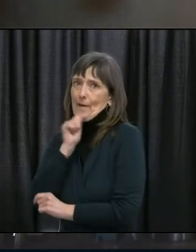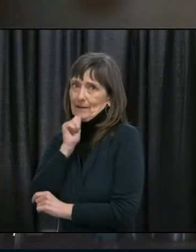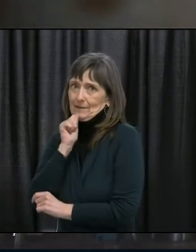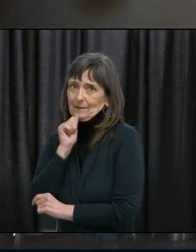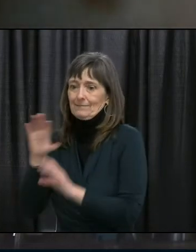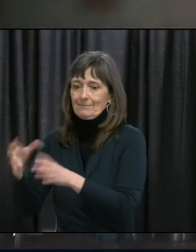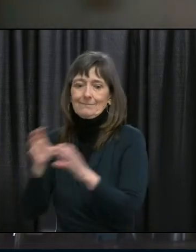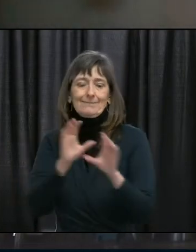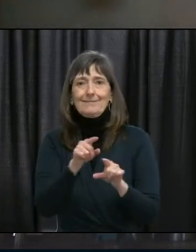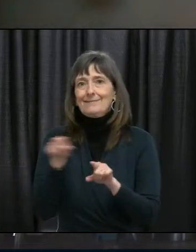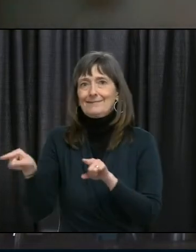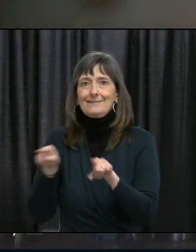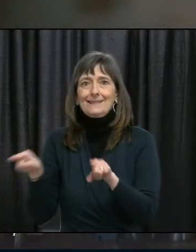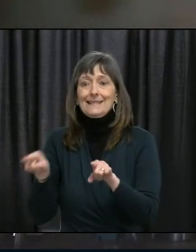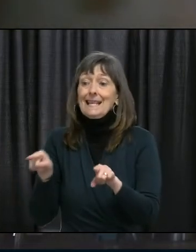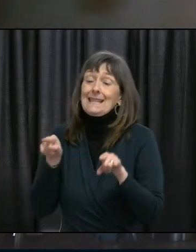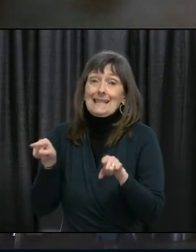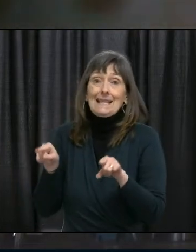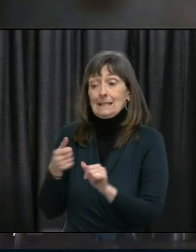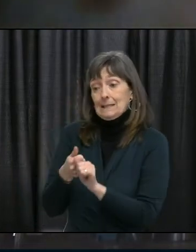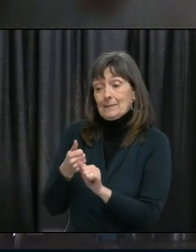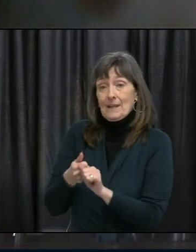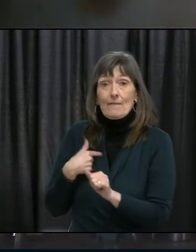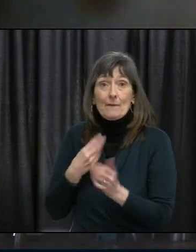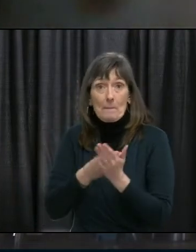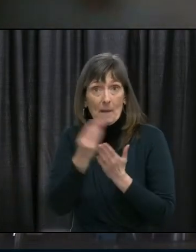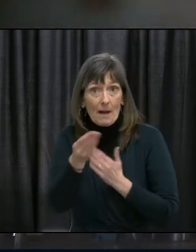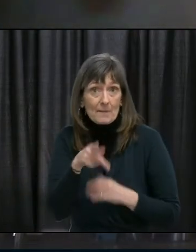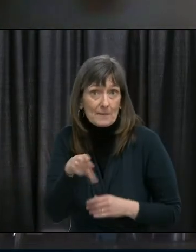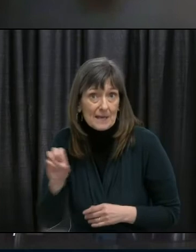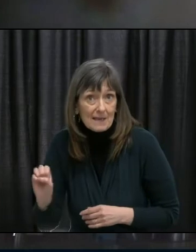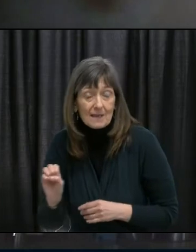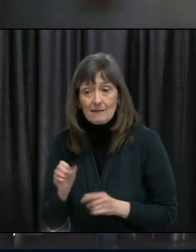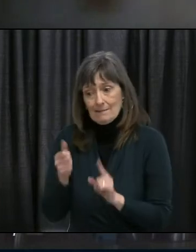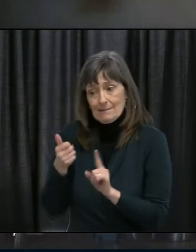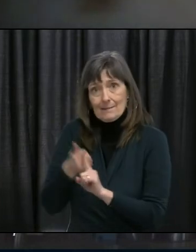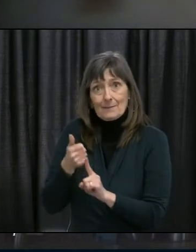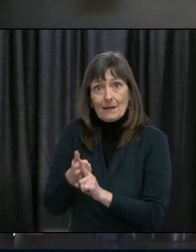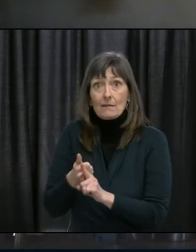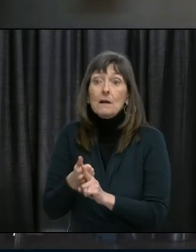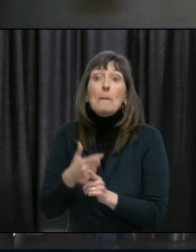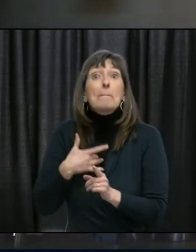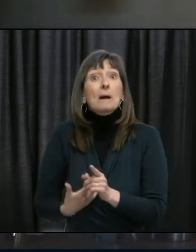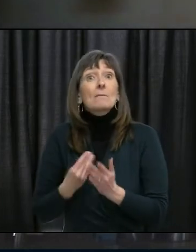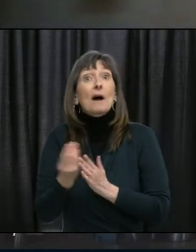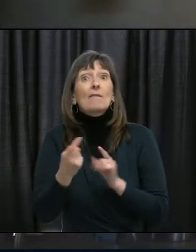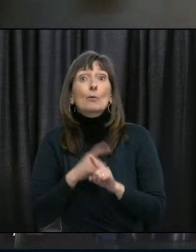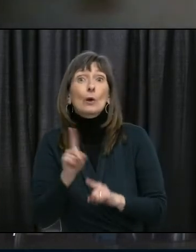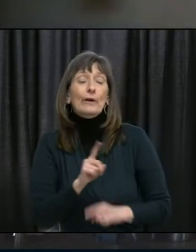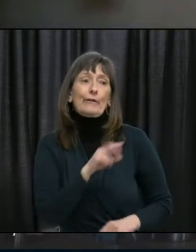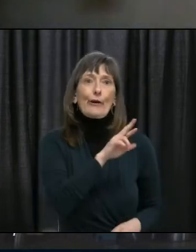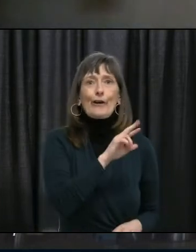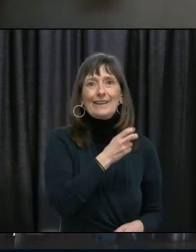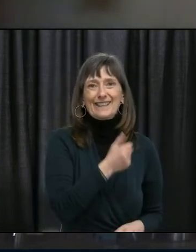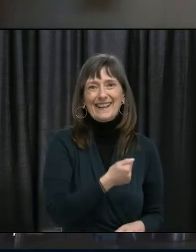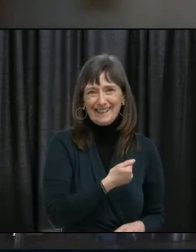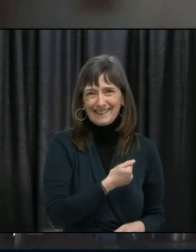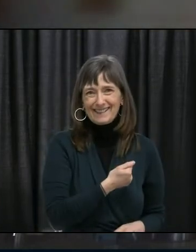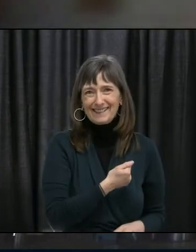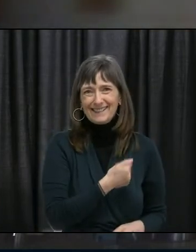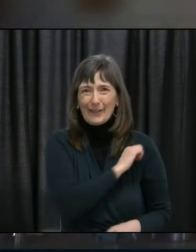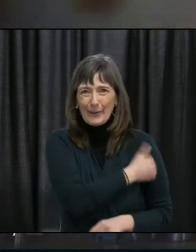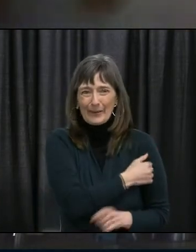operators. They each have their own supply channels, which are separate usually from the RHA. What we have done,